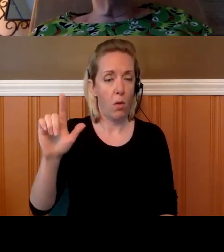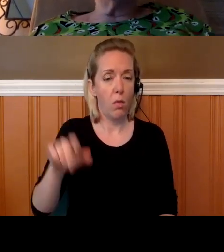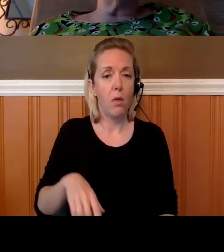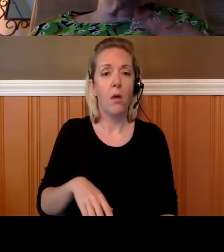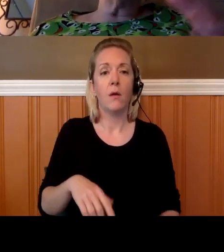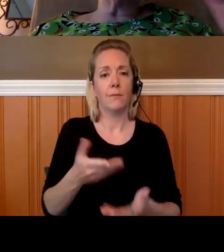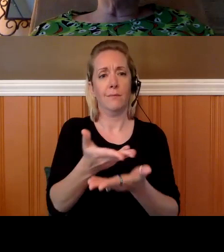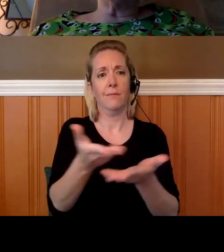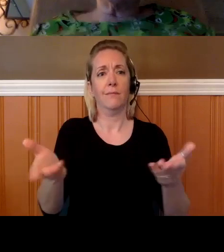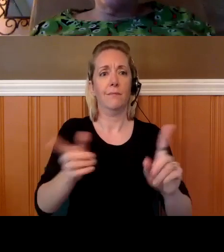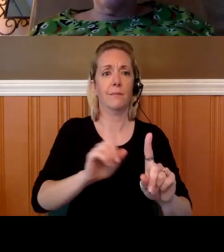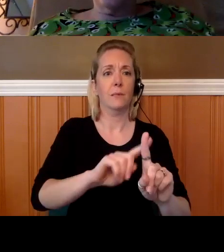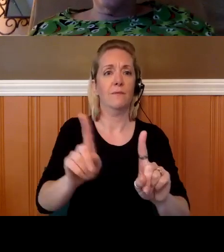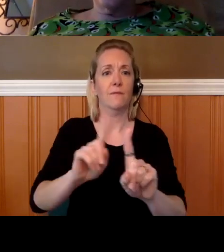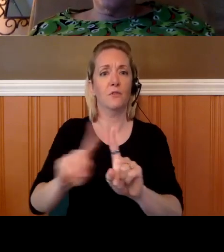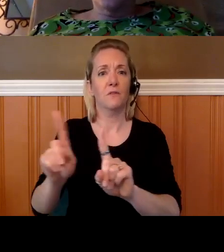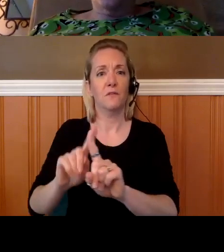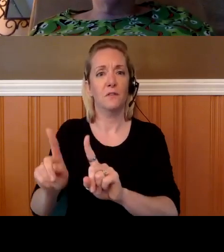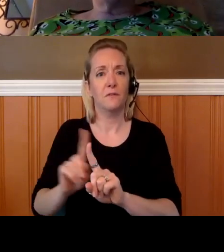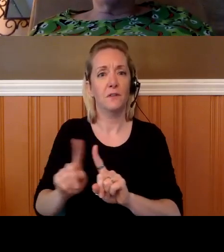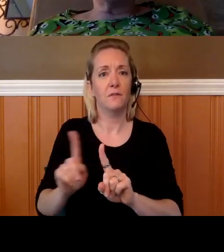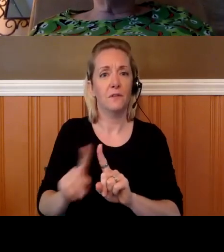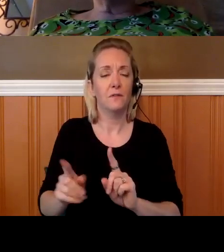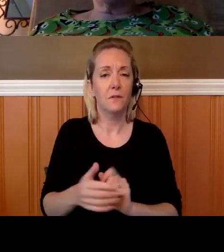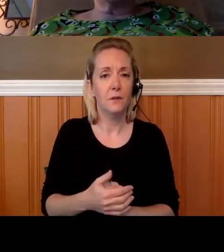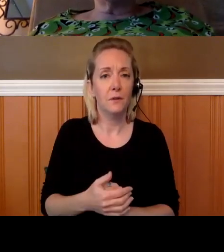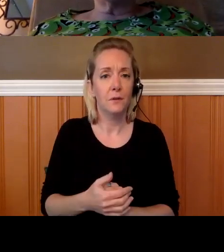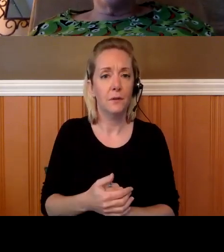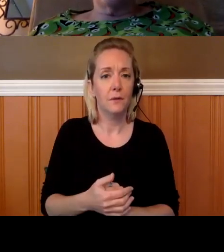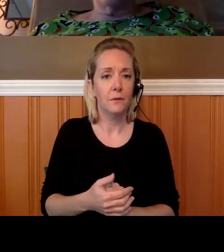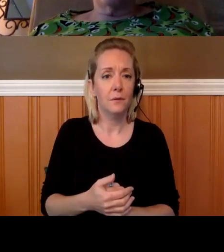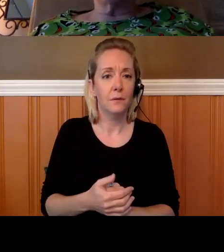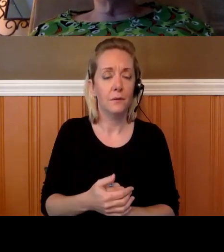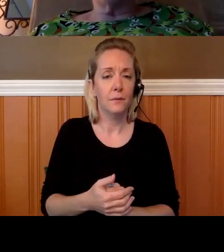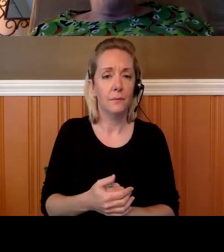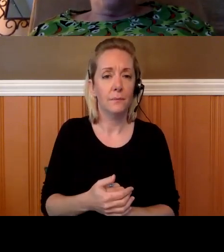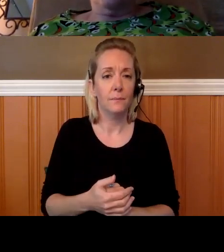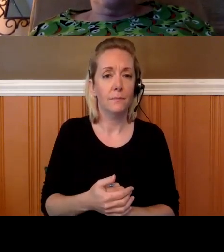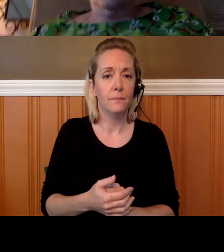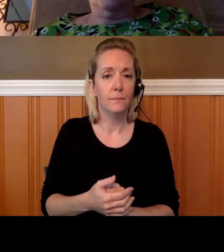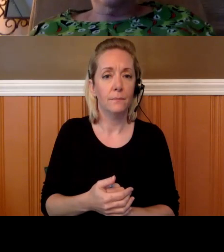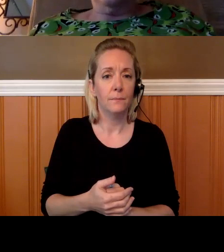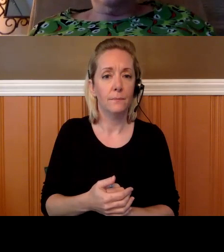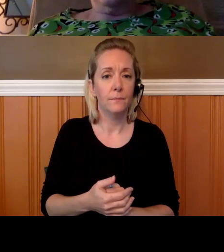at all of these examples of what most kids would know was a ball.